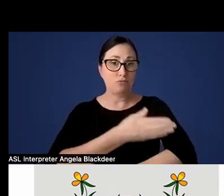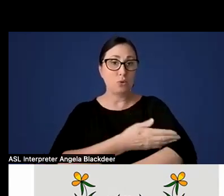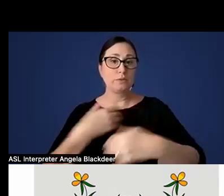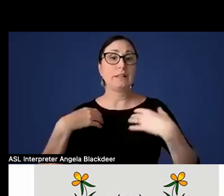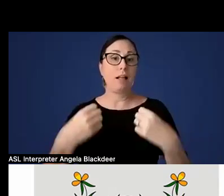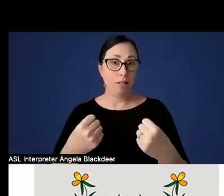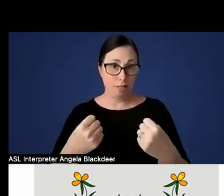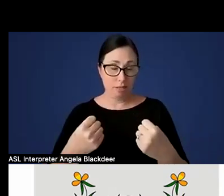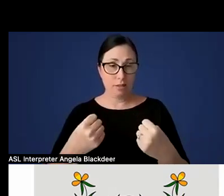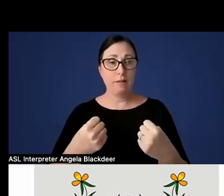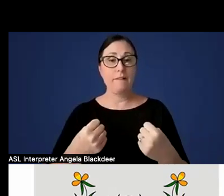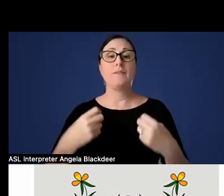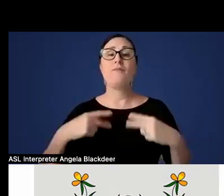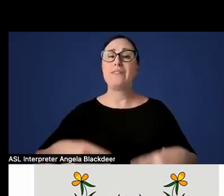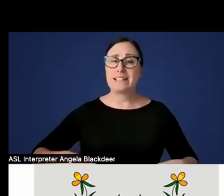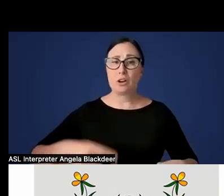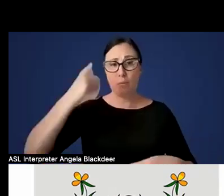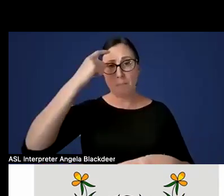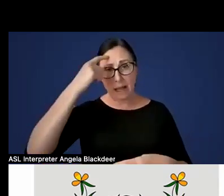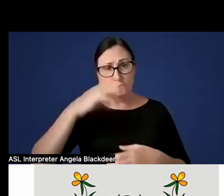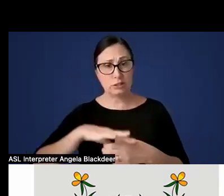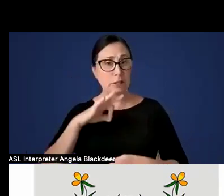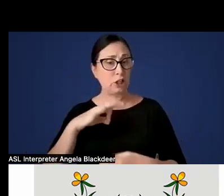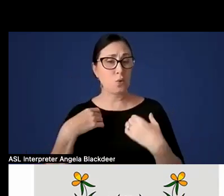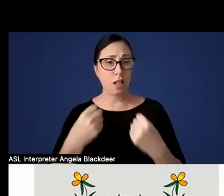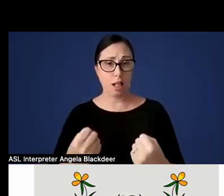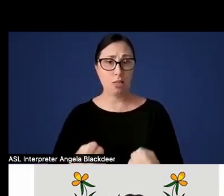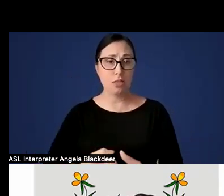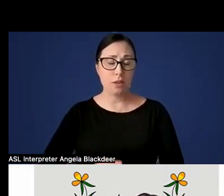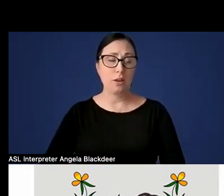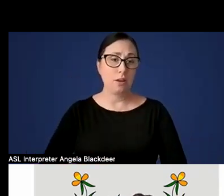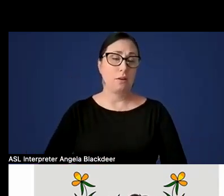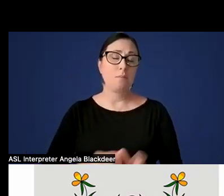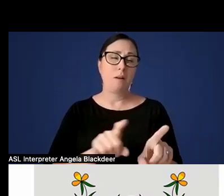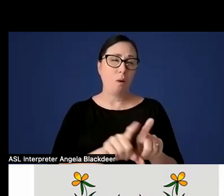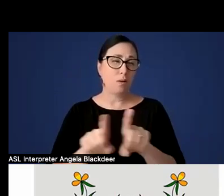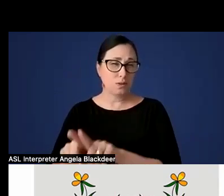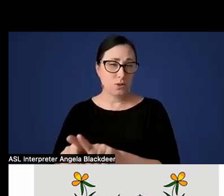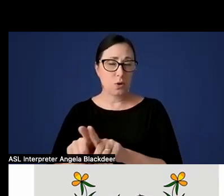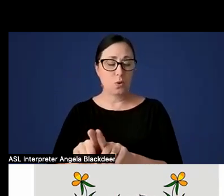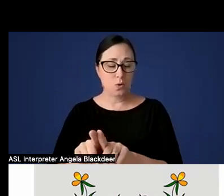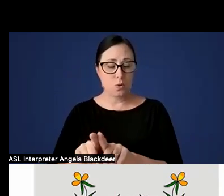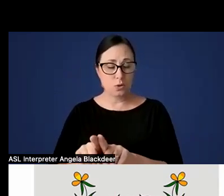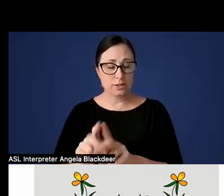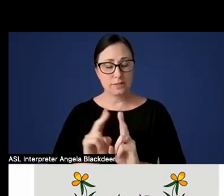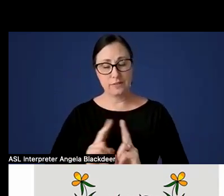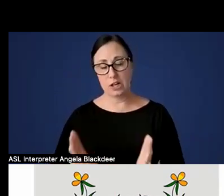physical, mental, spiritual health, but also, just the